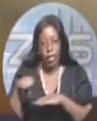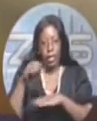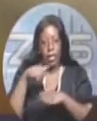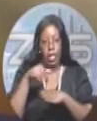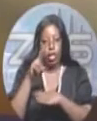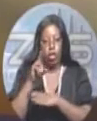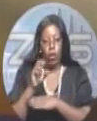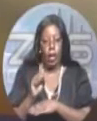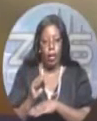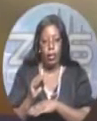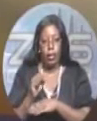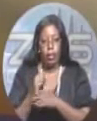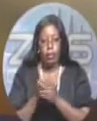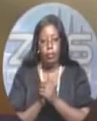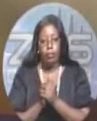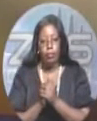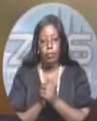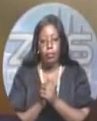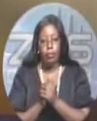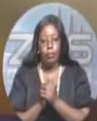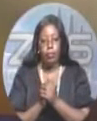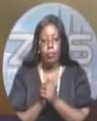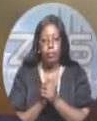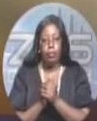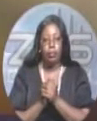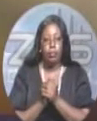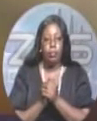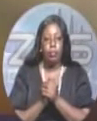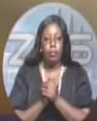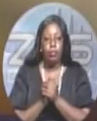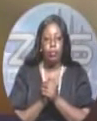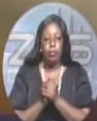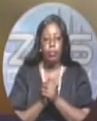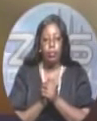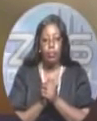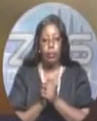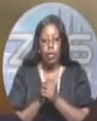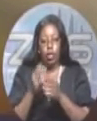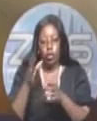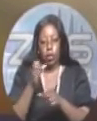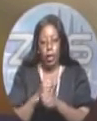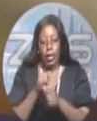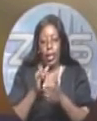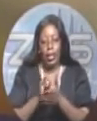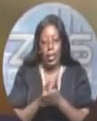U.S. To get that connection with so many cultures.